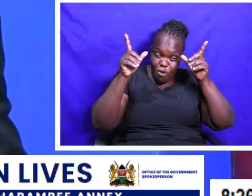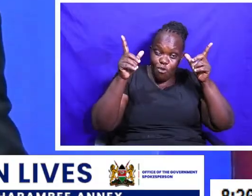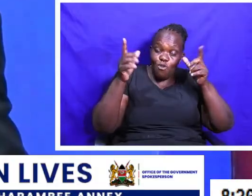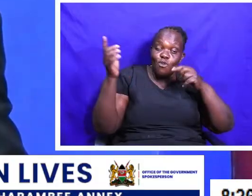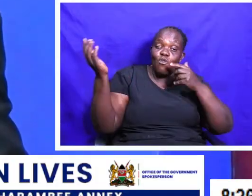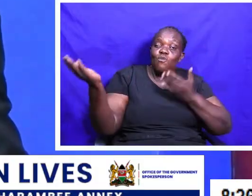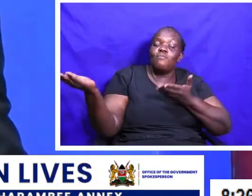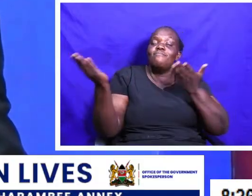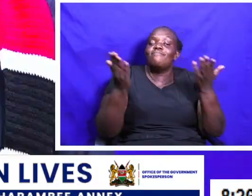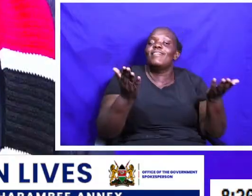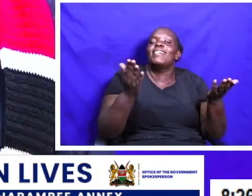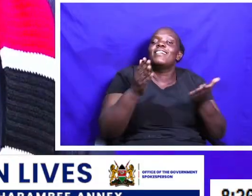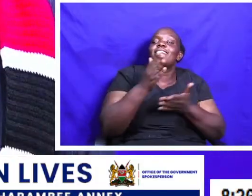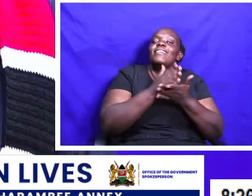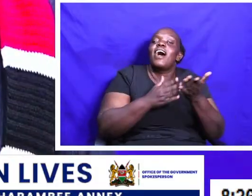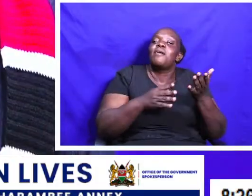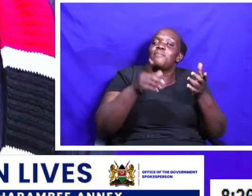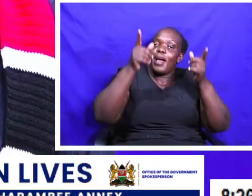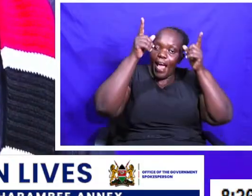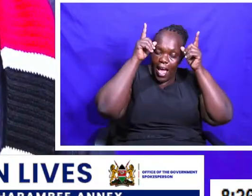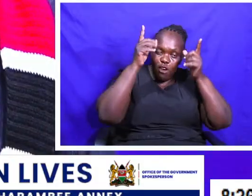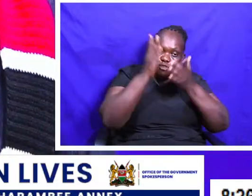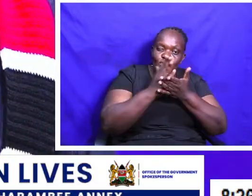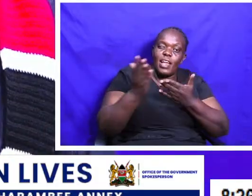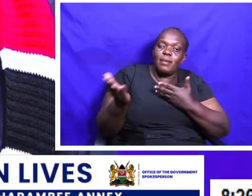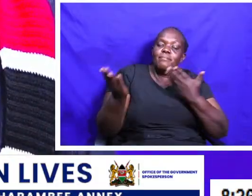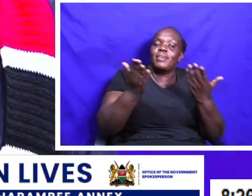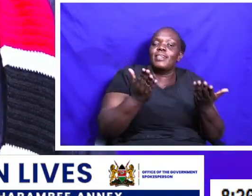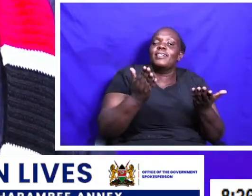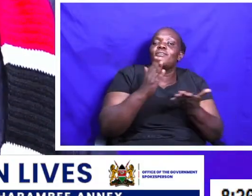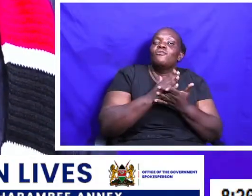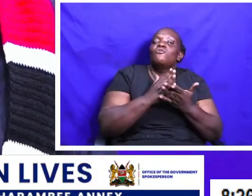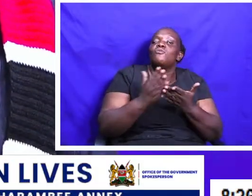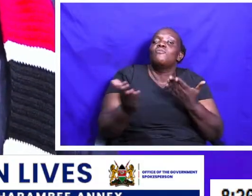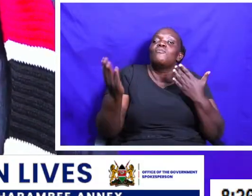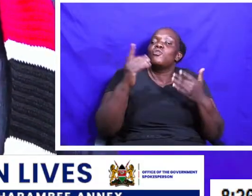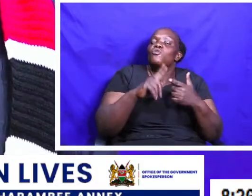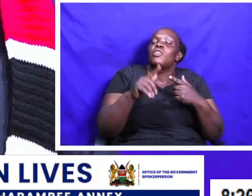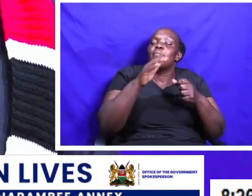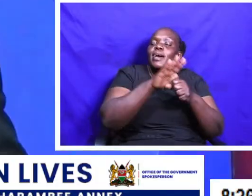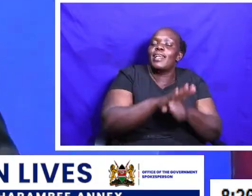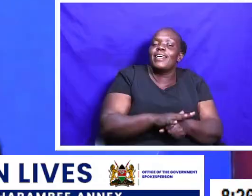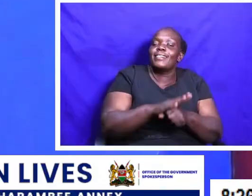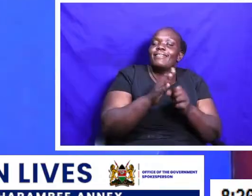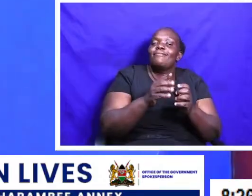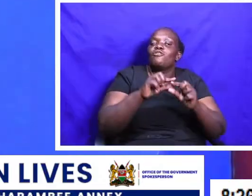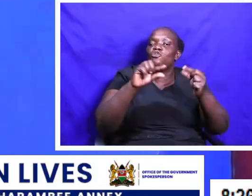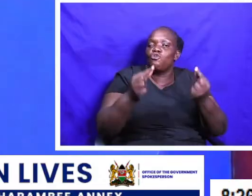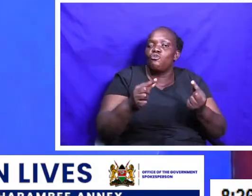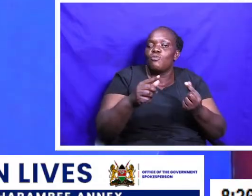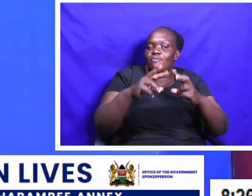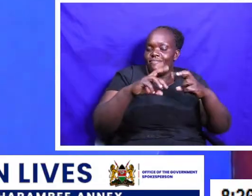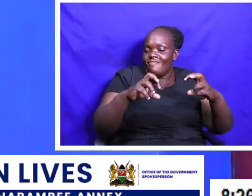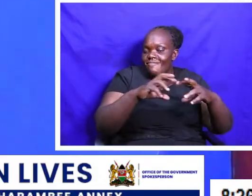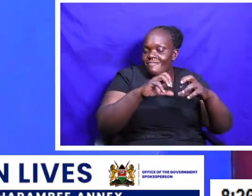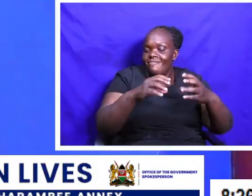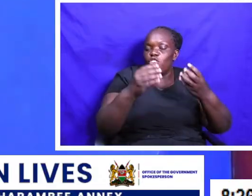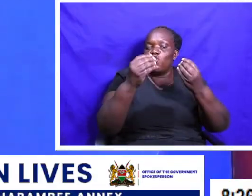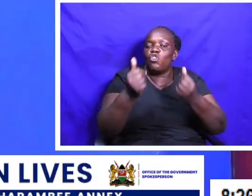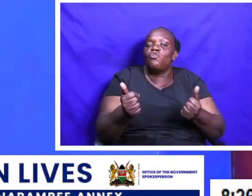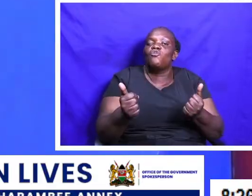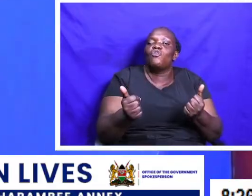some cow and you bring it. So these are some of the things that brought us into the minorities. seeking for